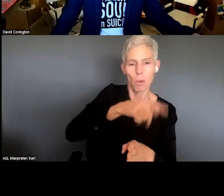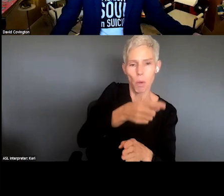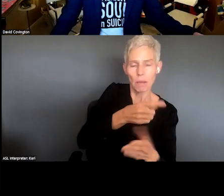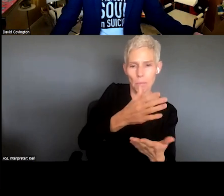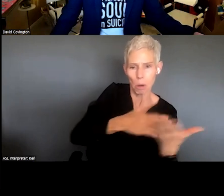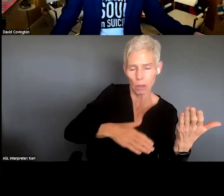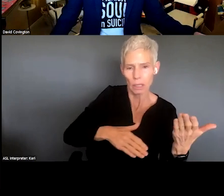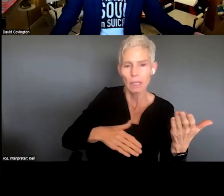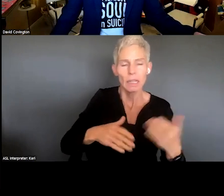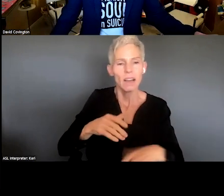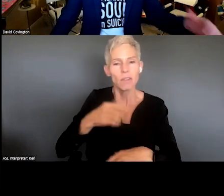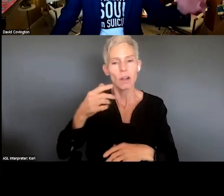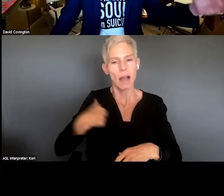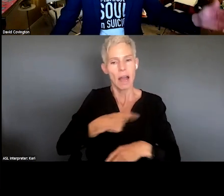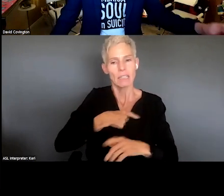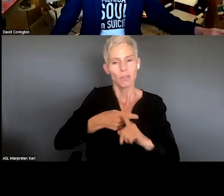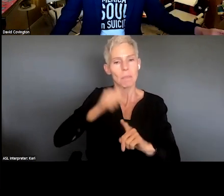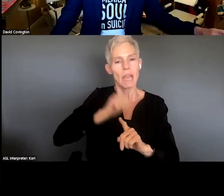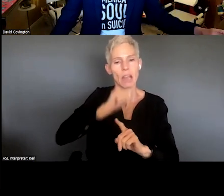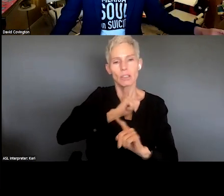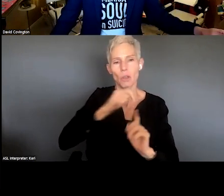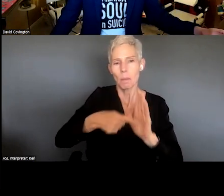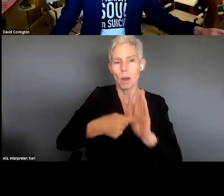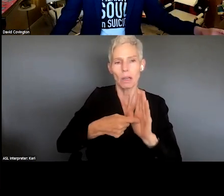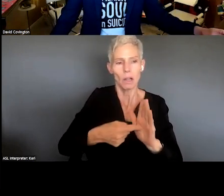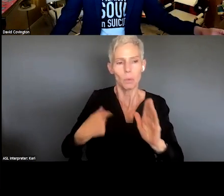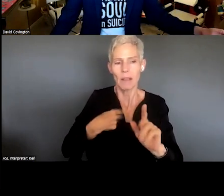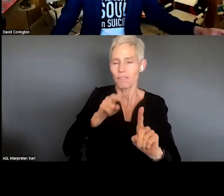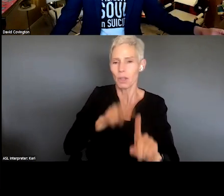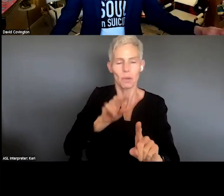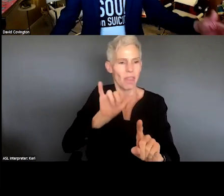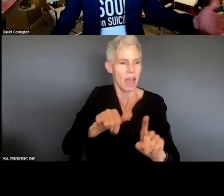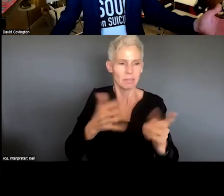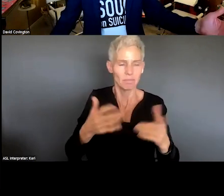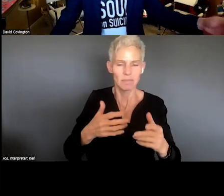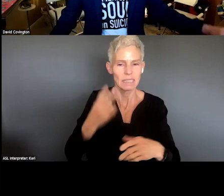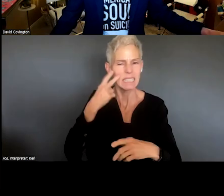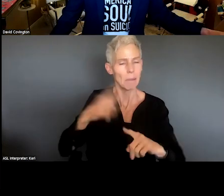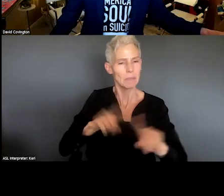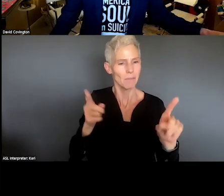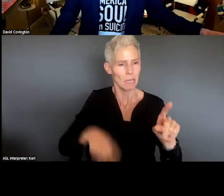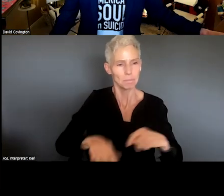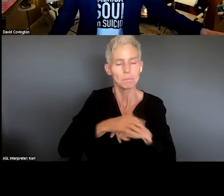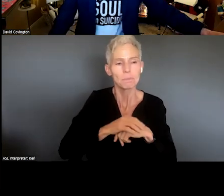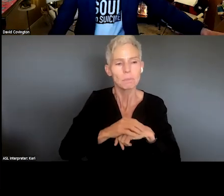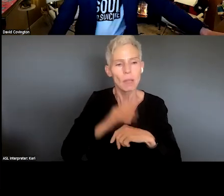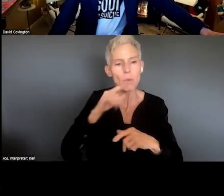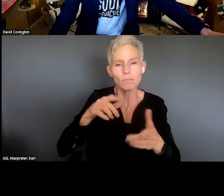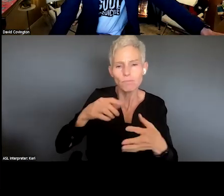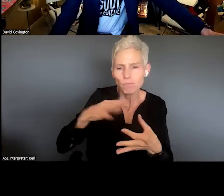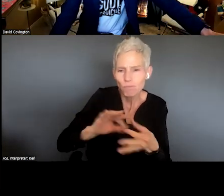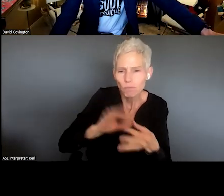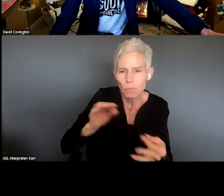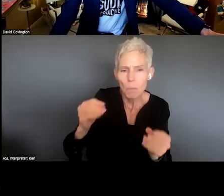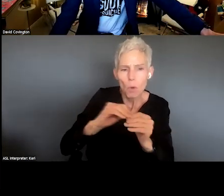way. But for those of us from the Arizona model, we can't see it anyway differently from that. And I want to go into that just a little bit to set some context